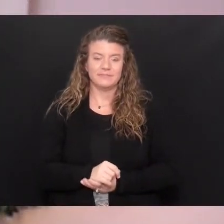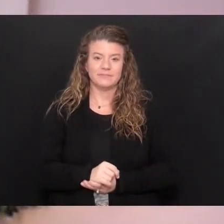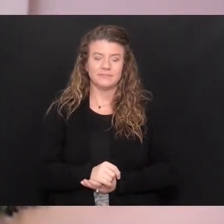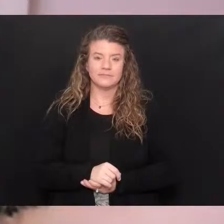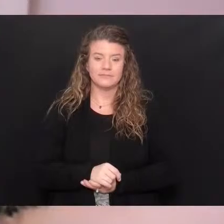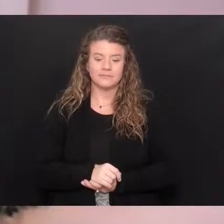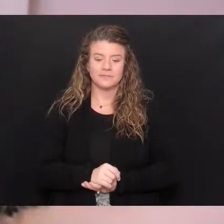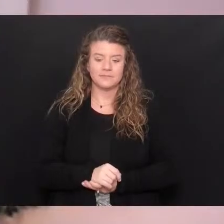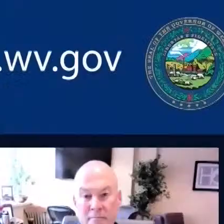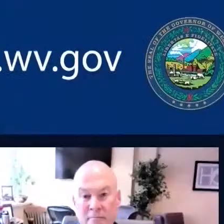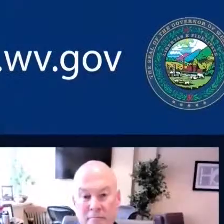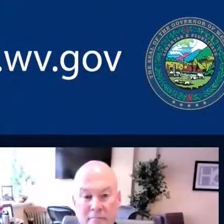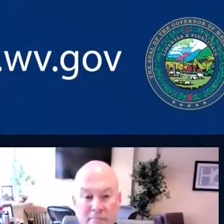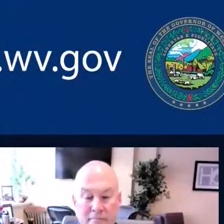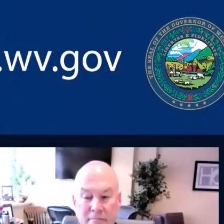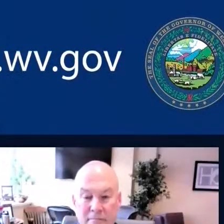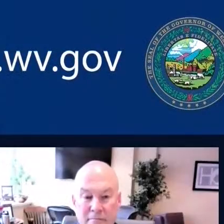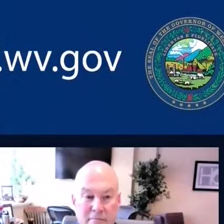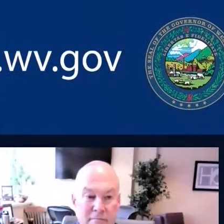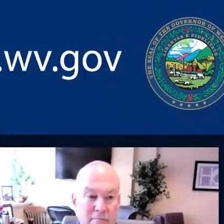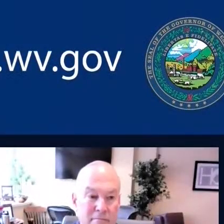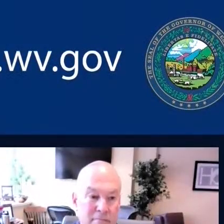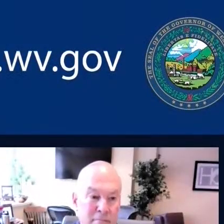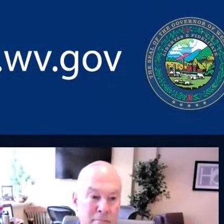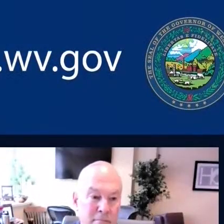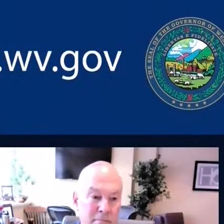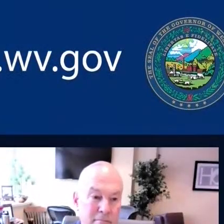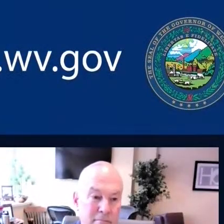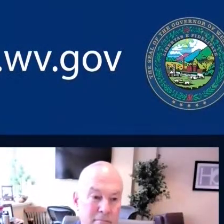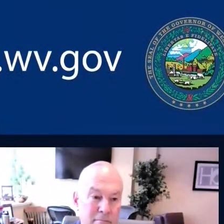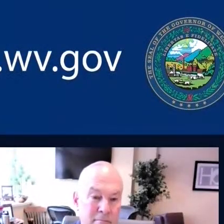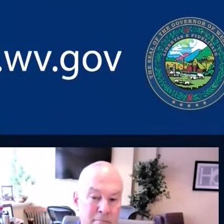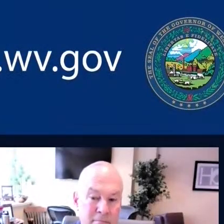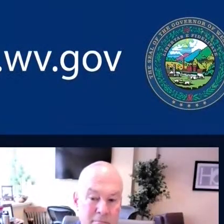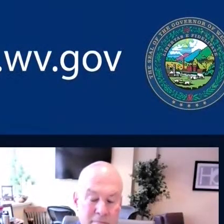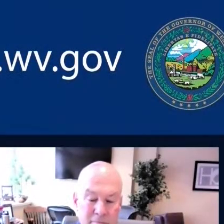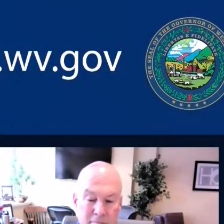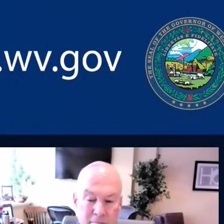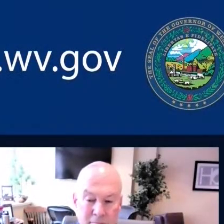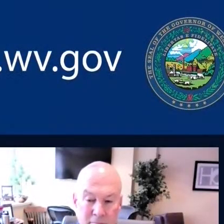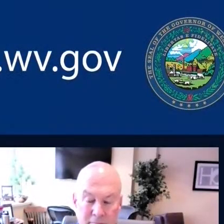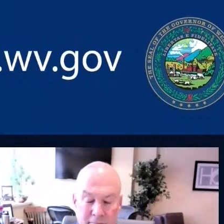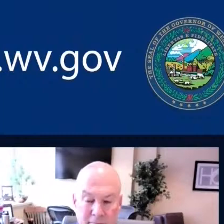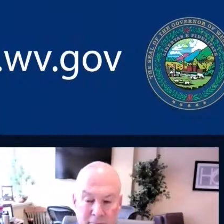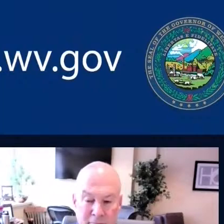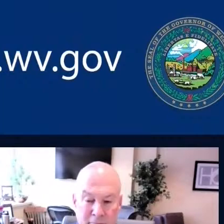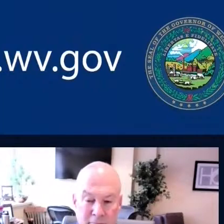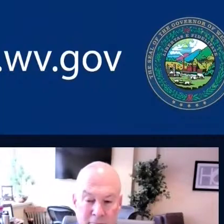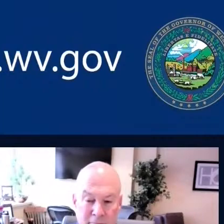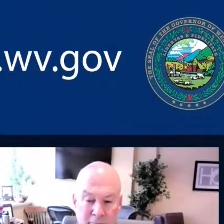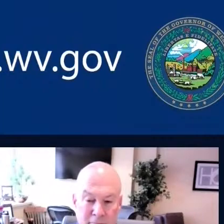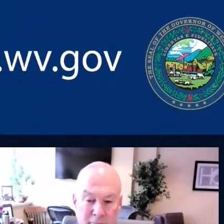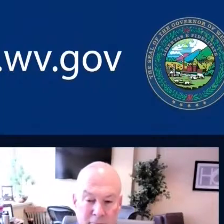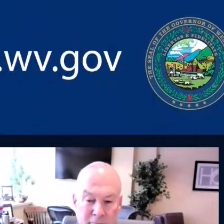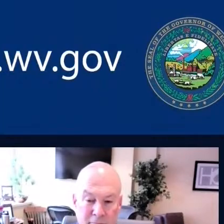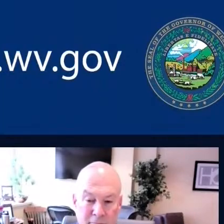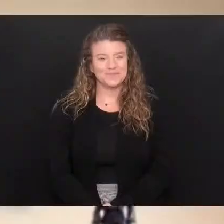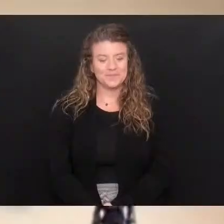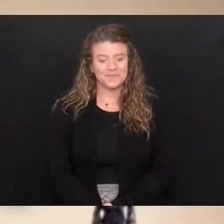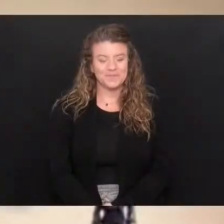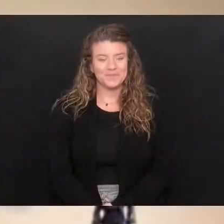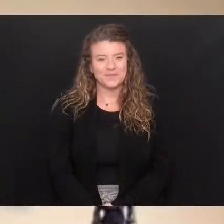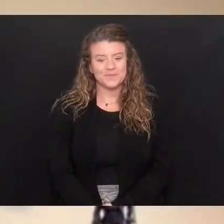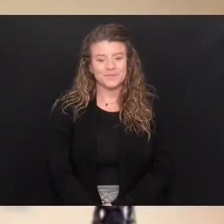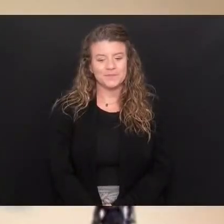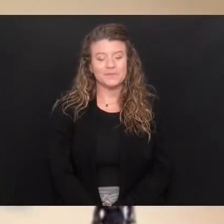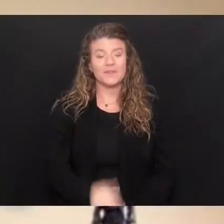Thank you, Dr. Marsh. Next, we'll go to retired Major General Jim Hoyer, the Director of the Joint Interagency Task Force. Good